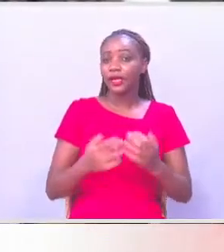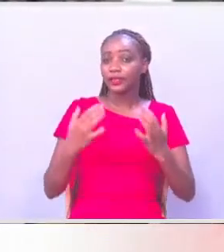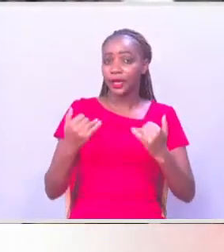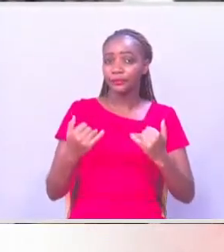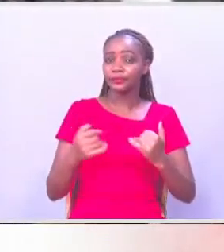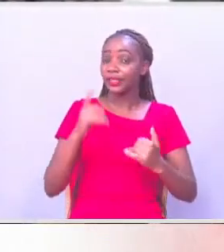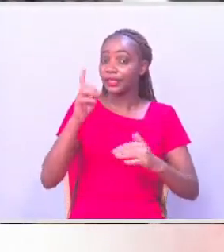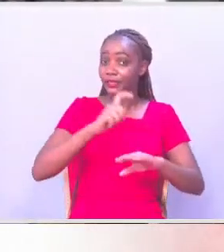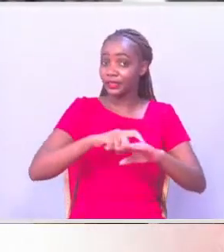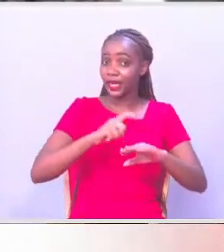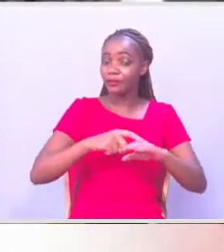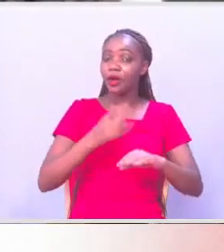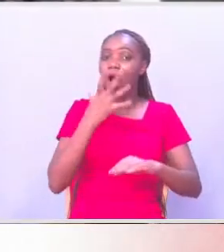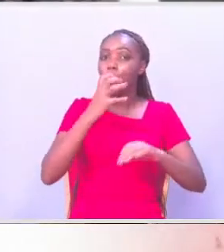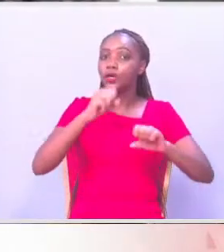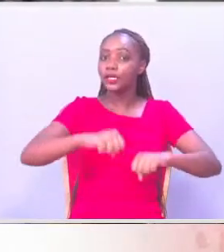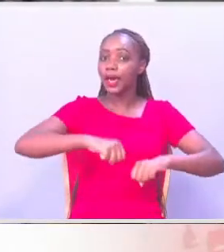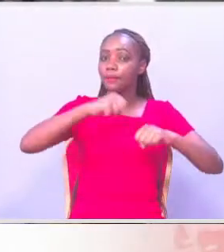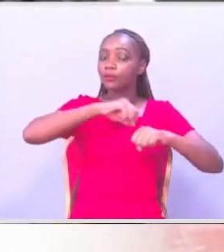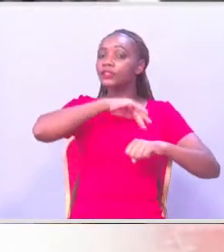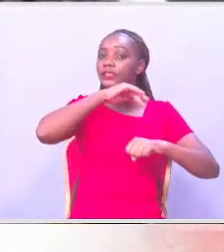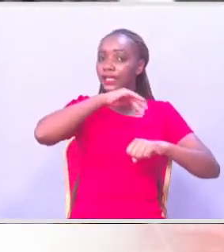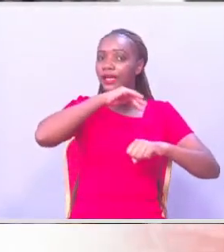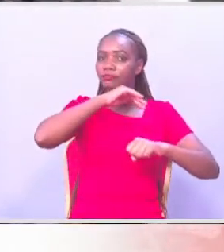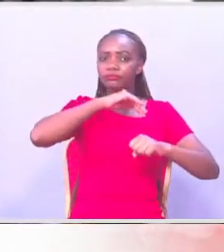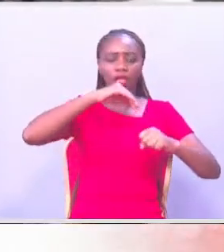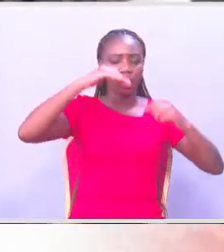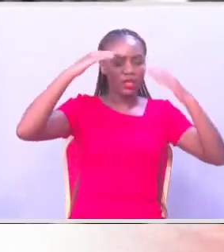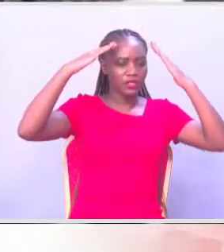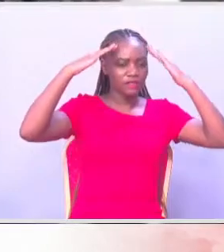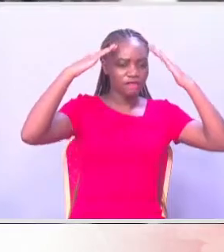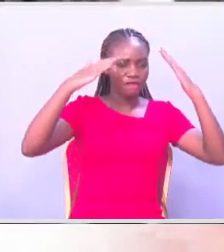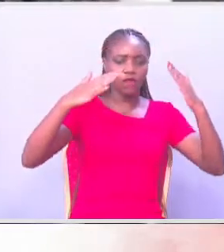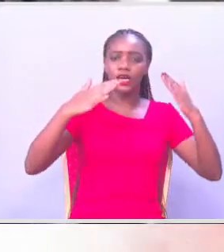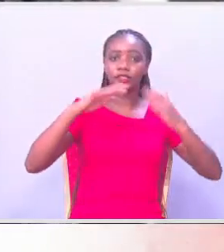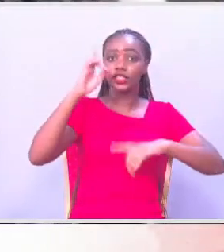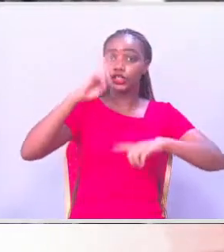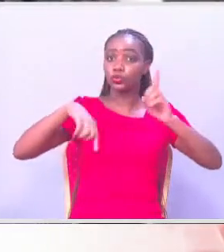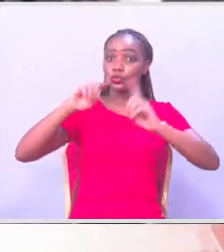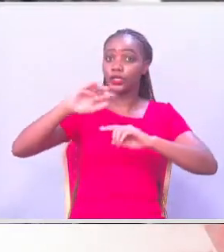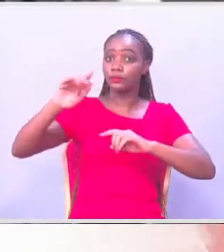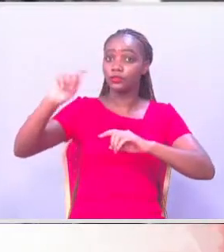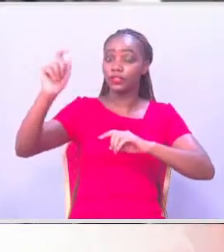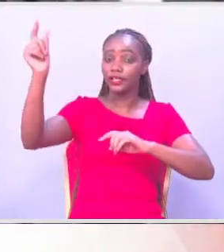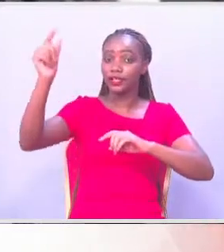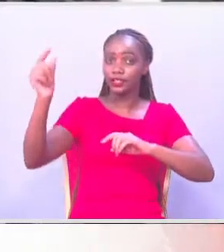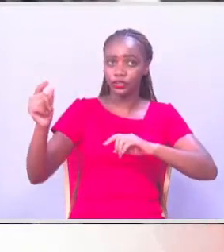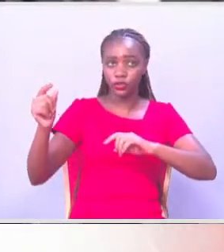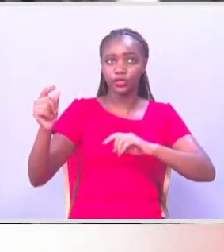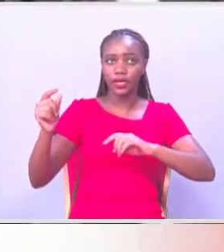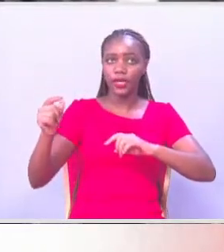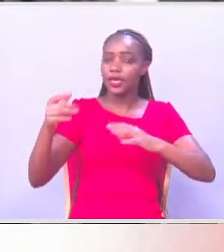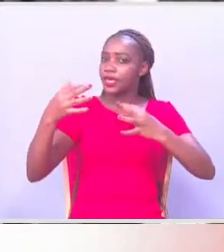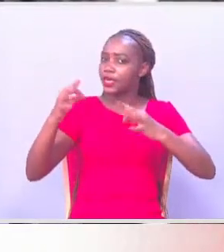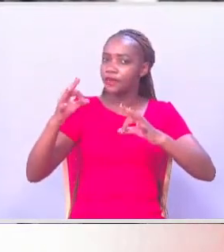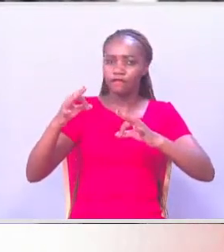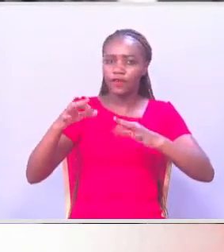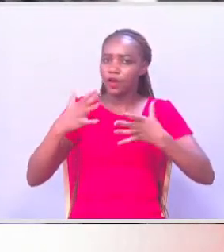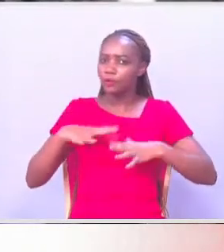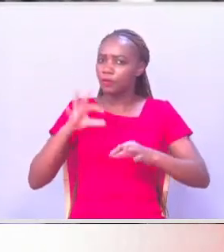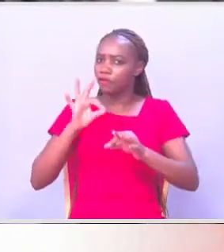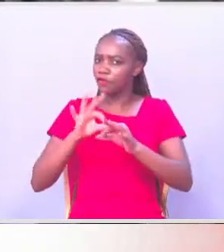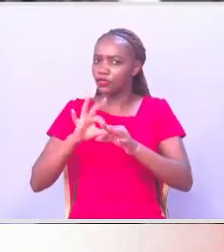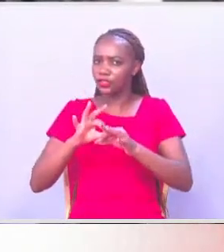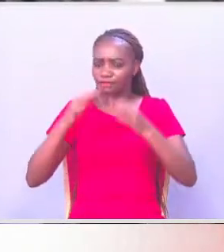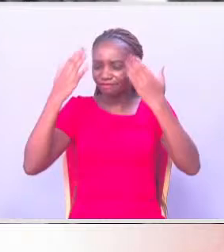time ODM boss Raila Odinga is so determined to scale the mountain. On whether this will translate to votes, it's a matter of wait